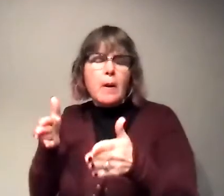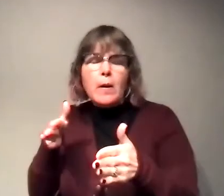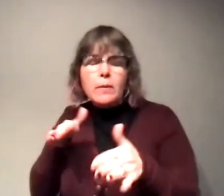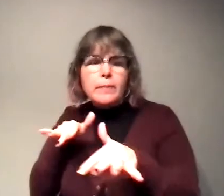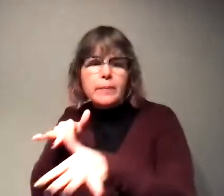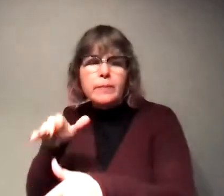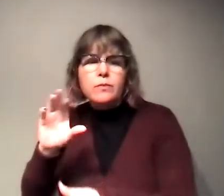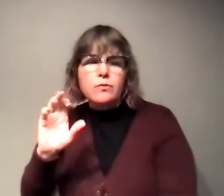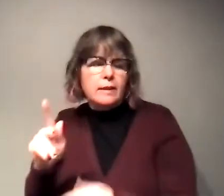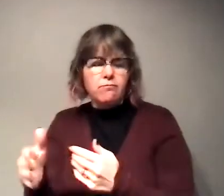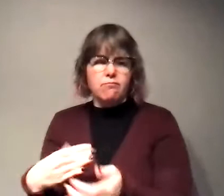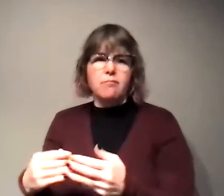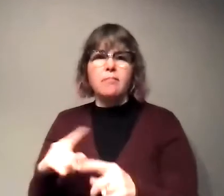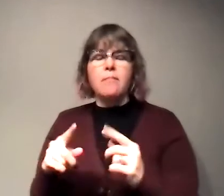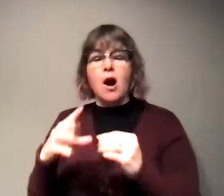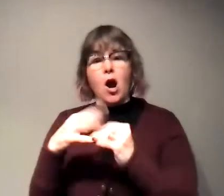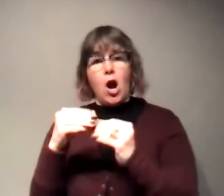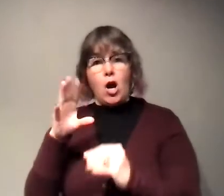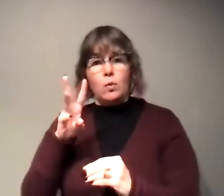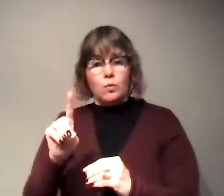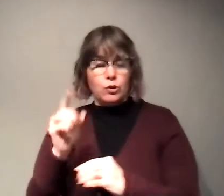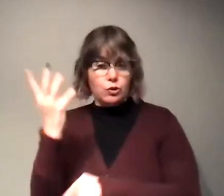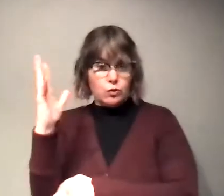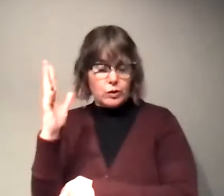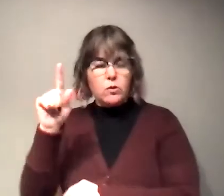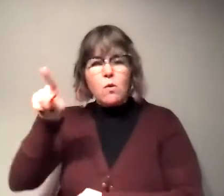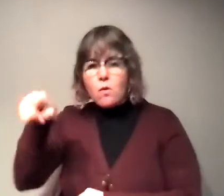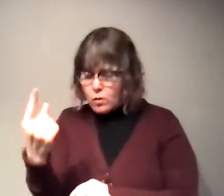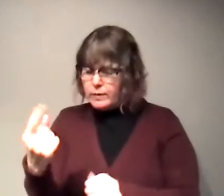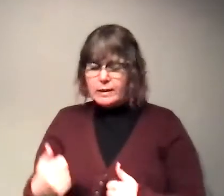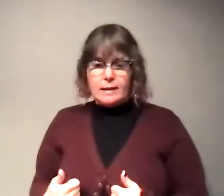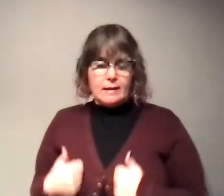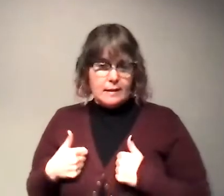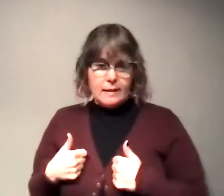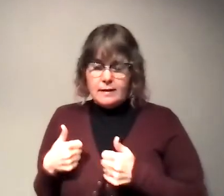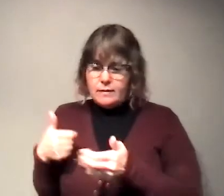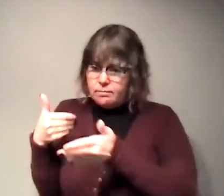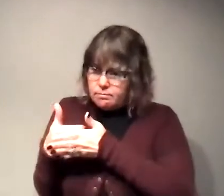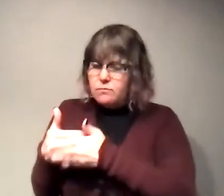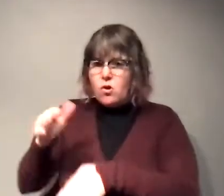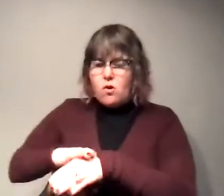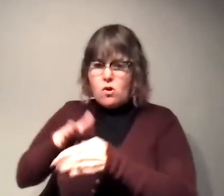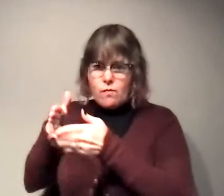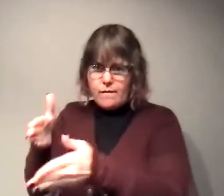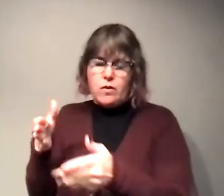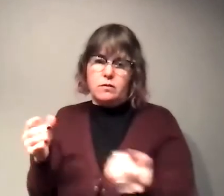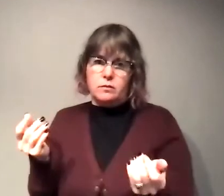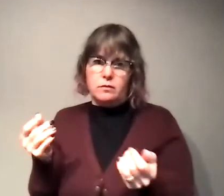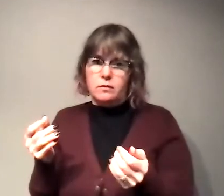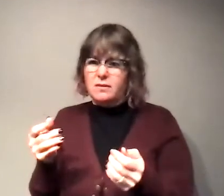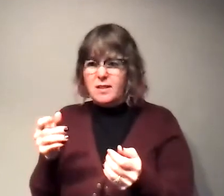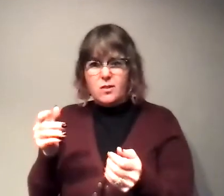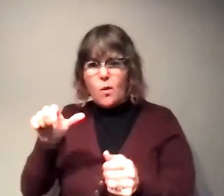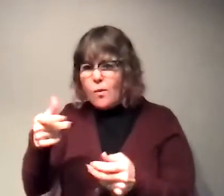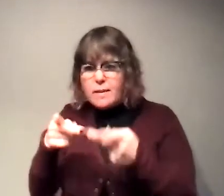really matter. But cottonwood trees, for example, they can only live right along the streams because that's the only place in the landscape where